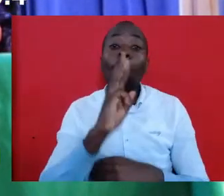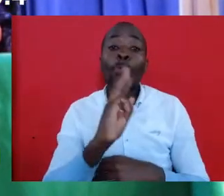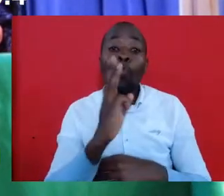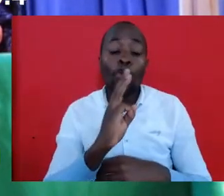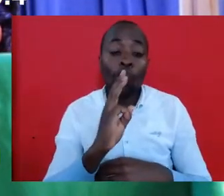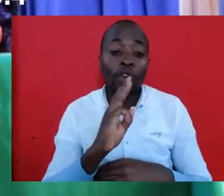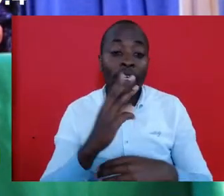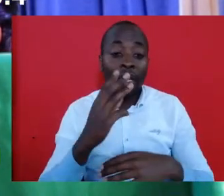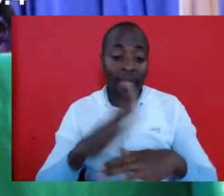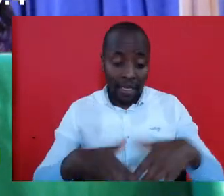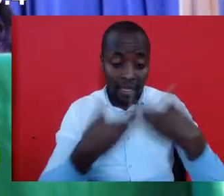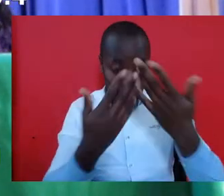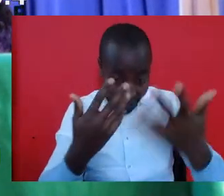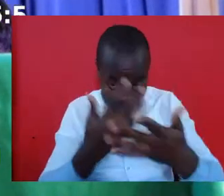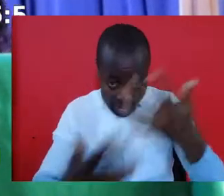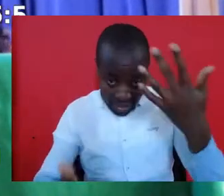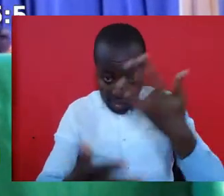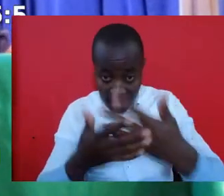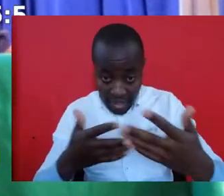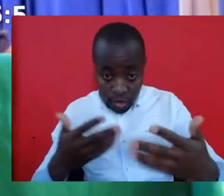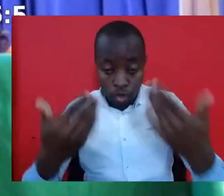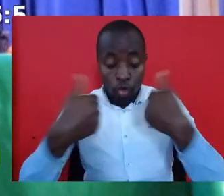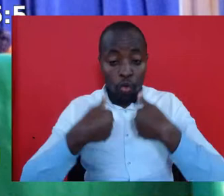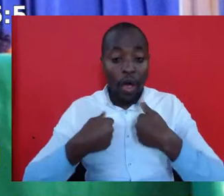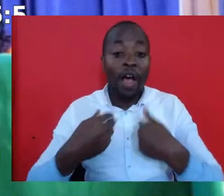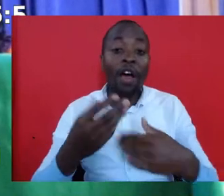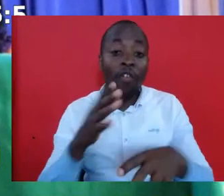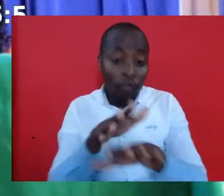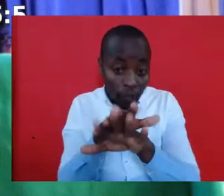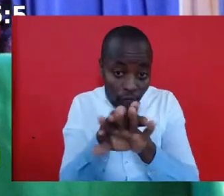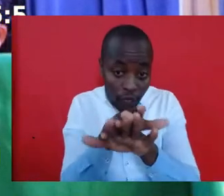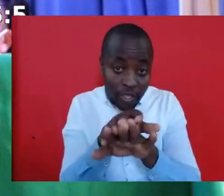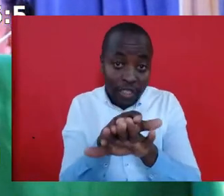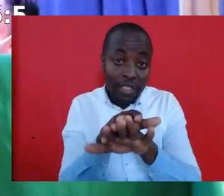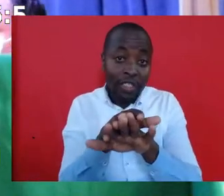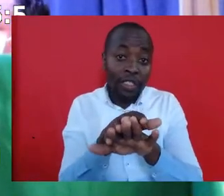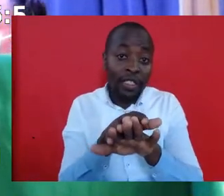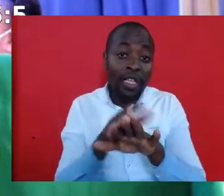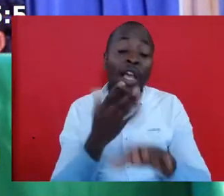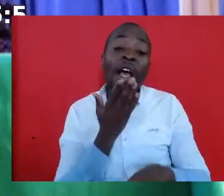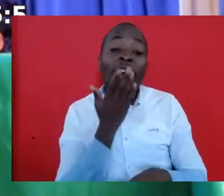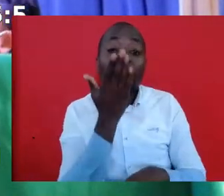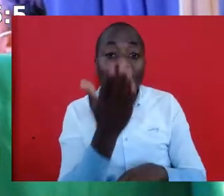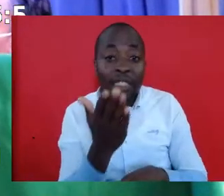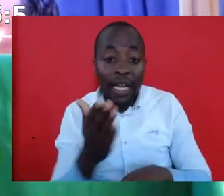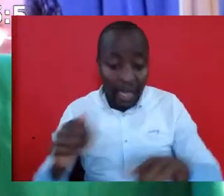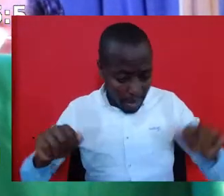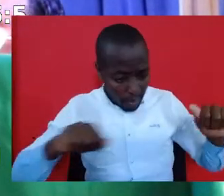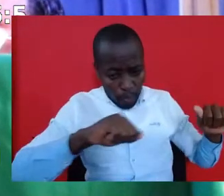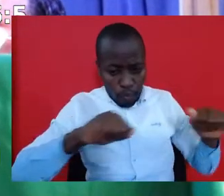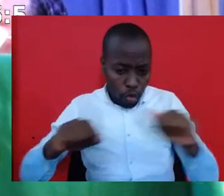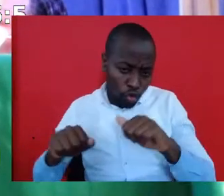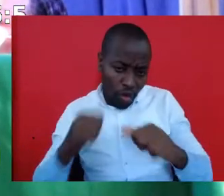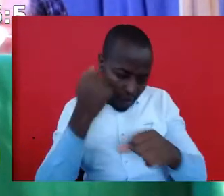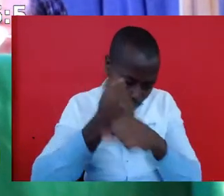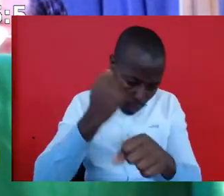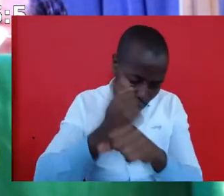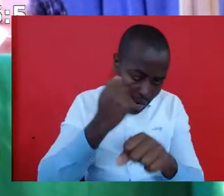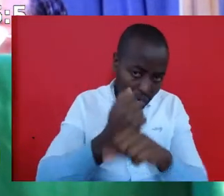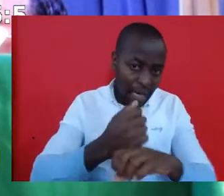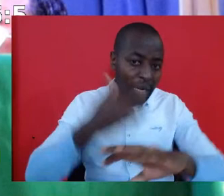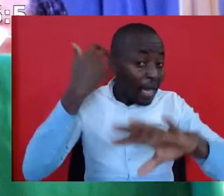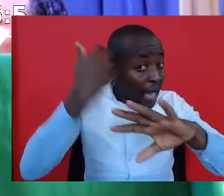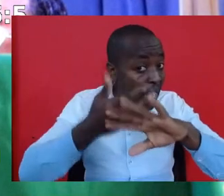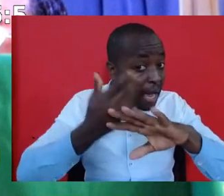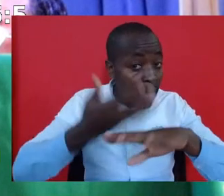the nets for a catch." Simon answered, "Master, we have worked hard all night